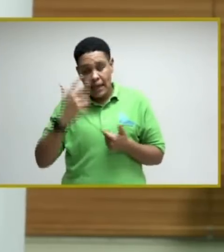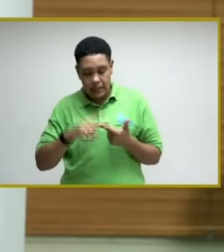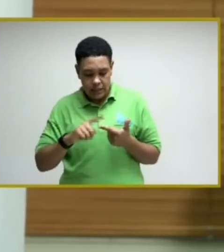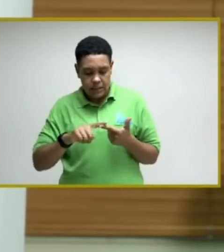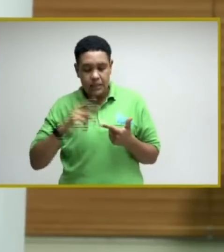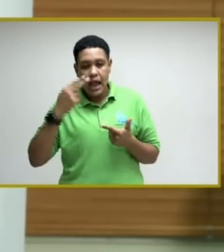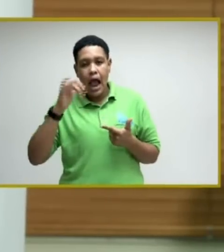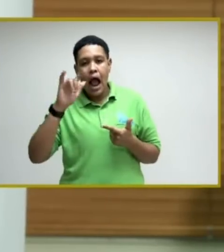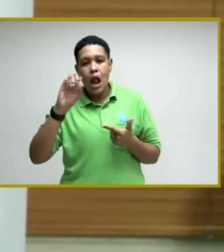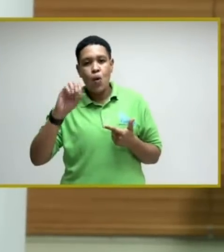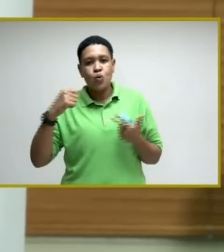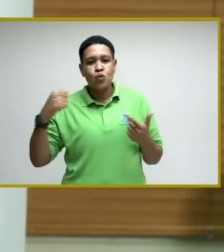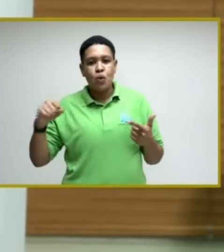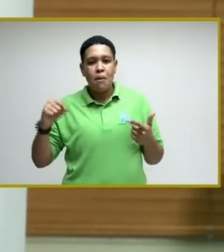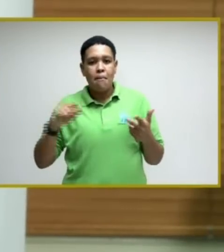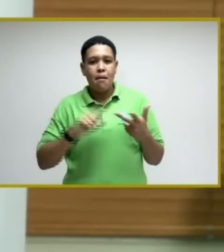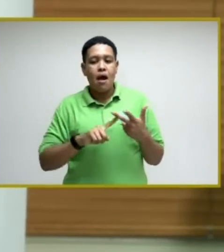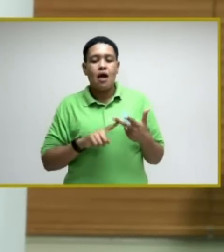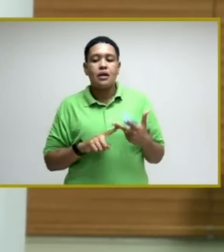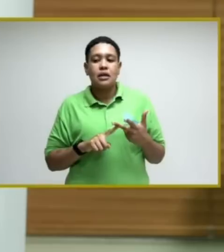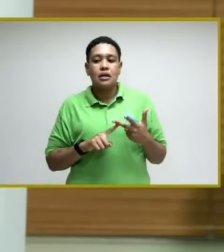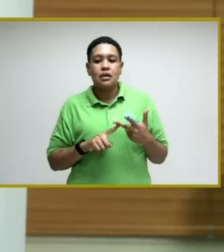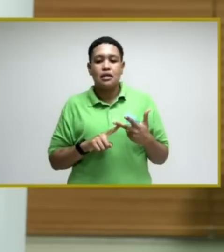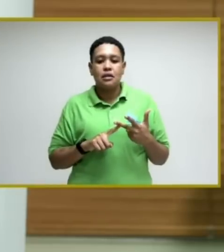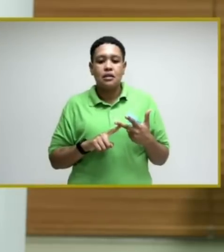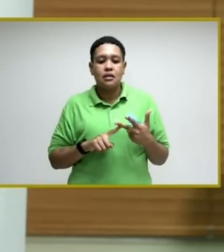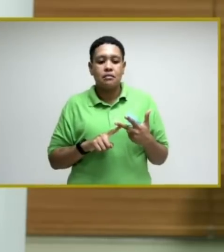Hilo Supermarkets, from